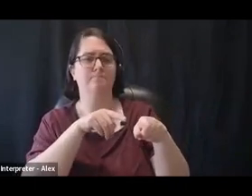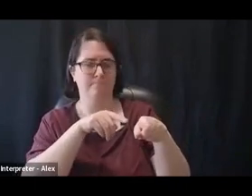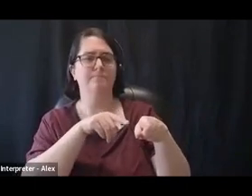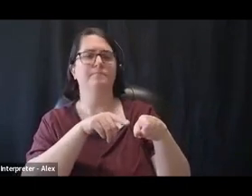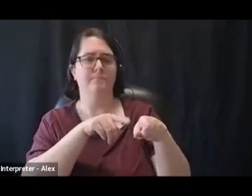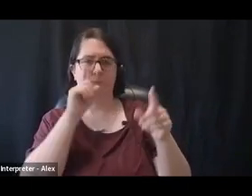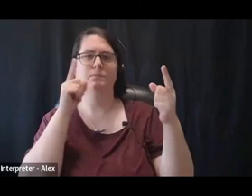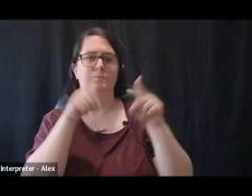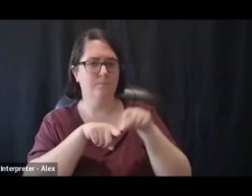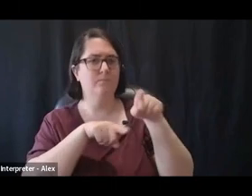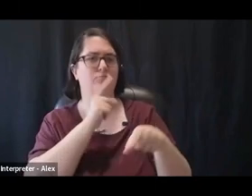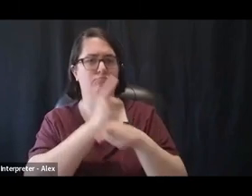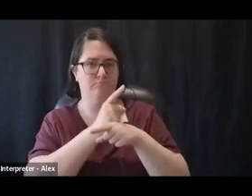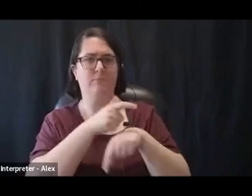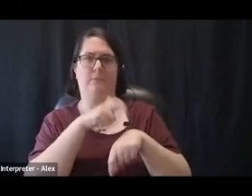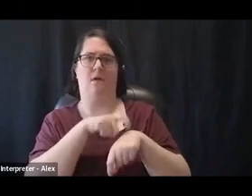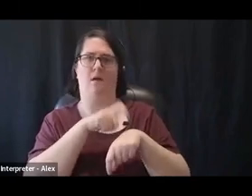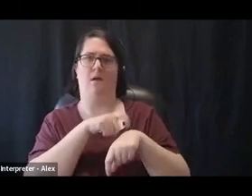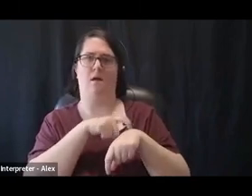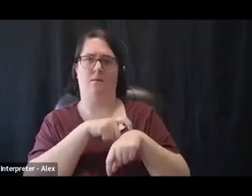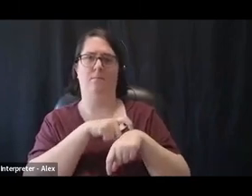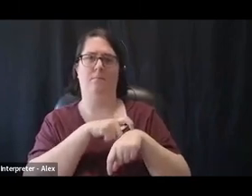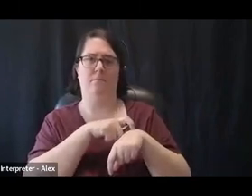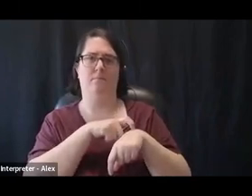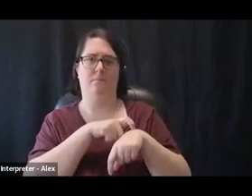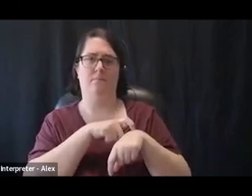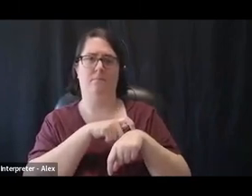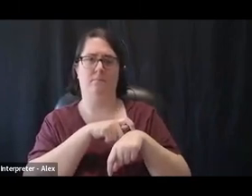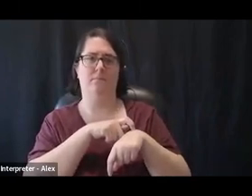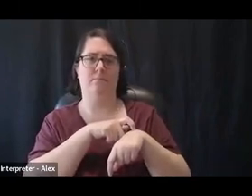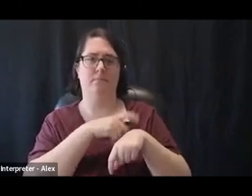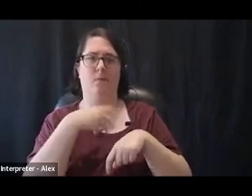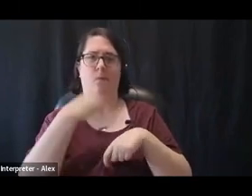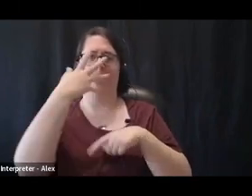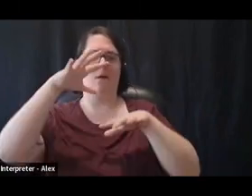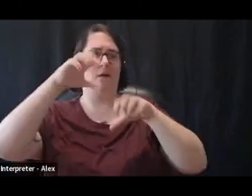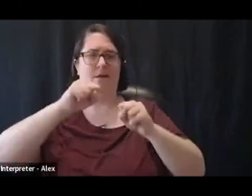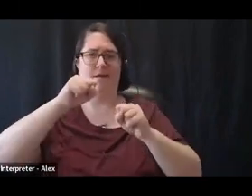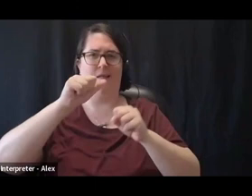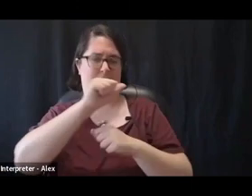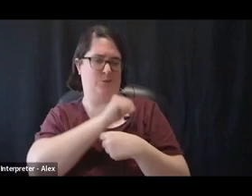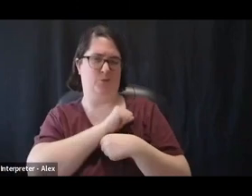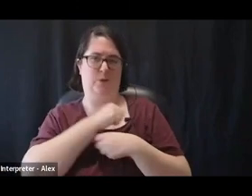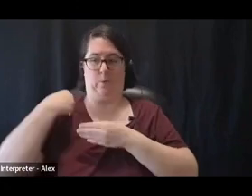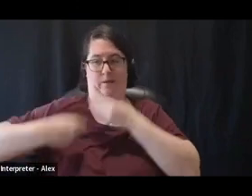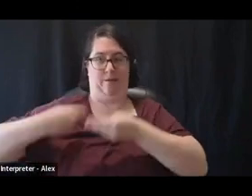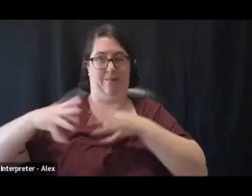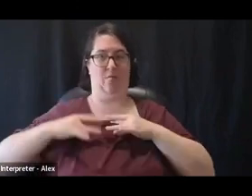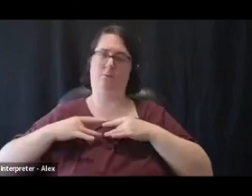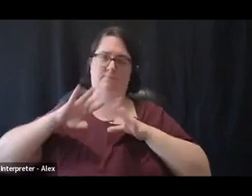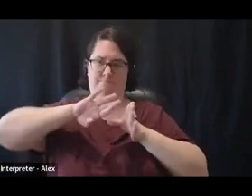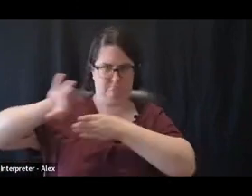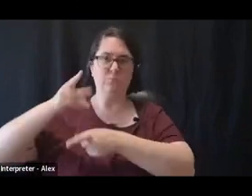saying that it's right time to dismantle the colonial attitudes that we inherited. So